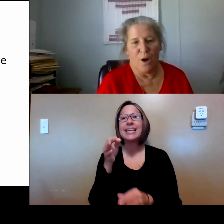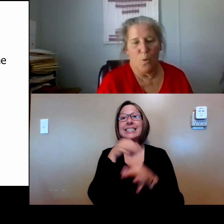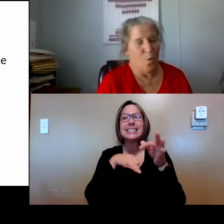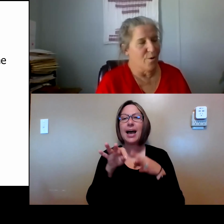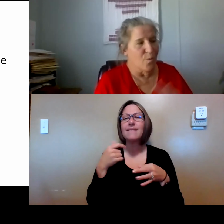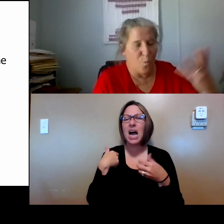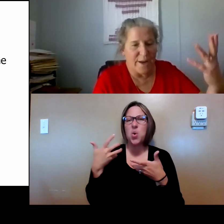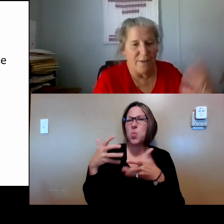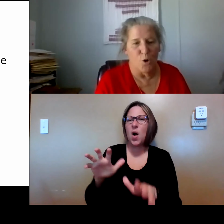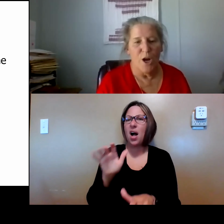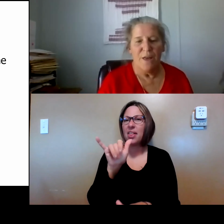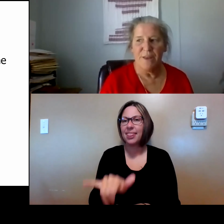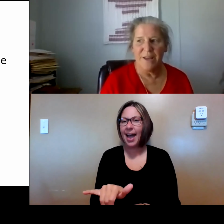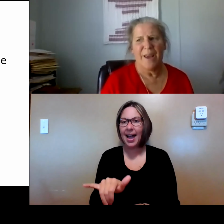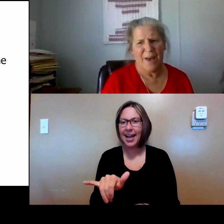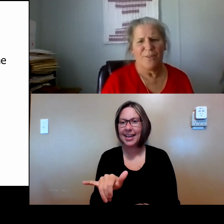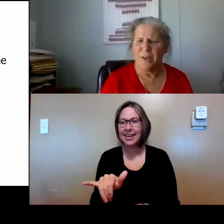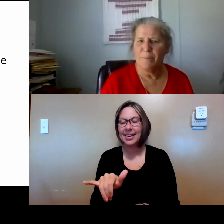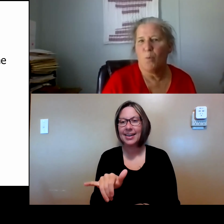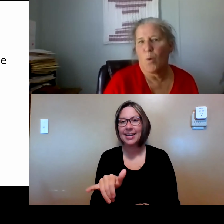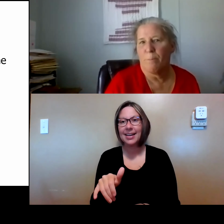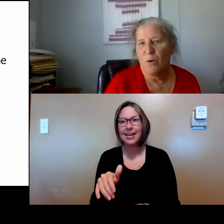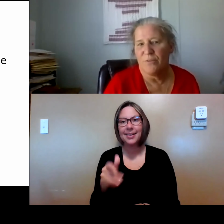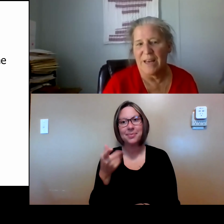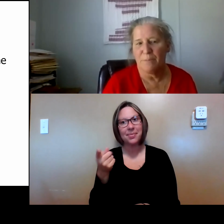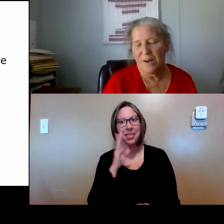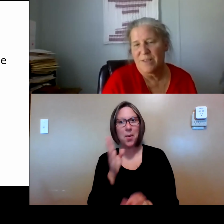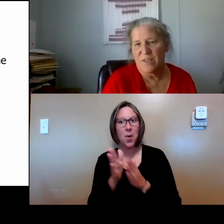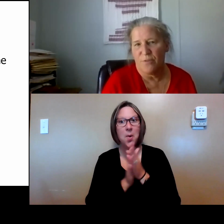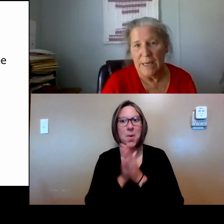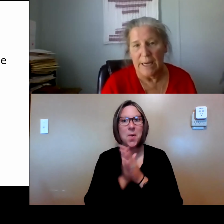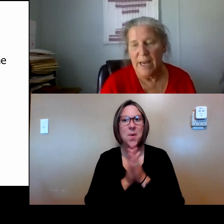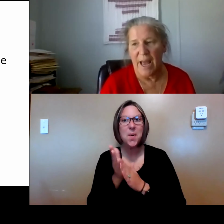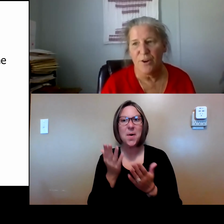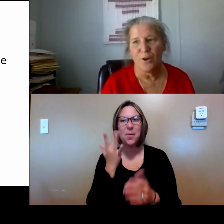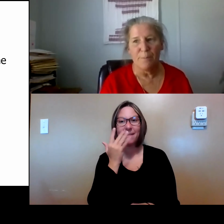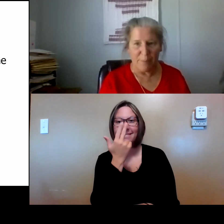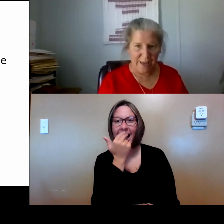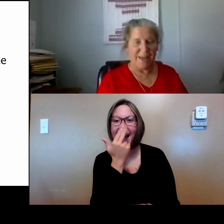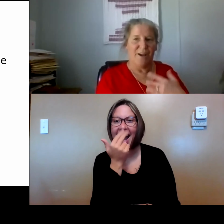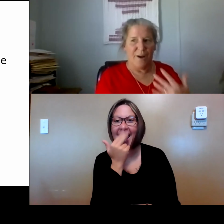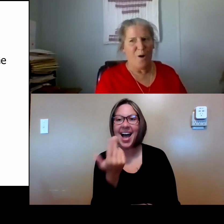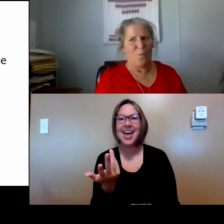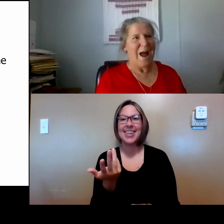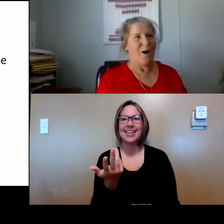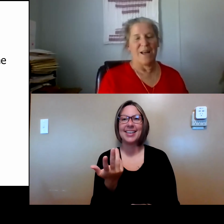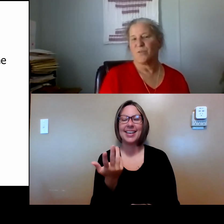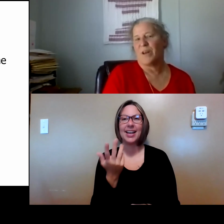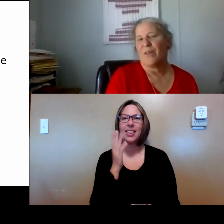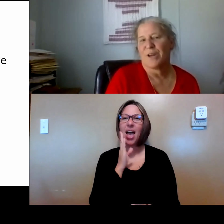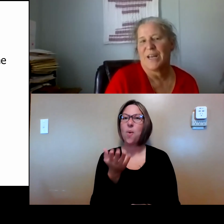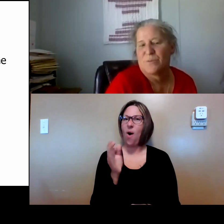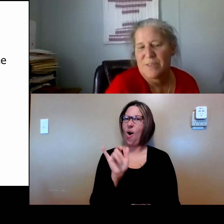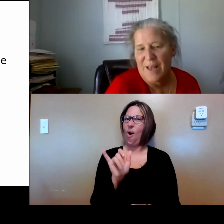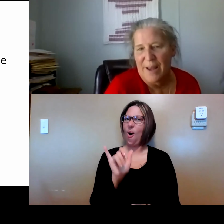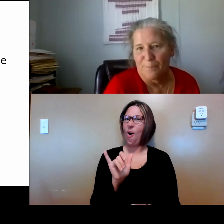you know, or whatever. Then yeah, they're going to be more motivated because it's funny. And they're going to be, oh, wow, that's what